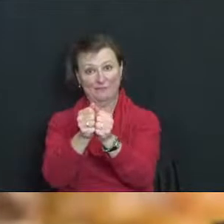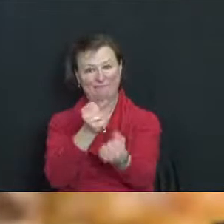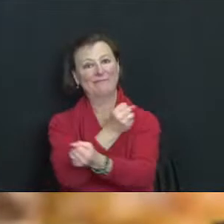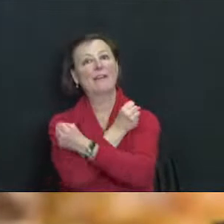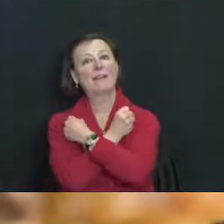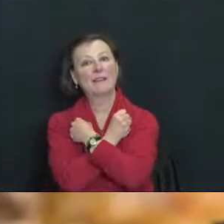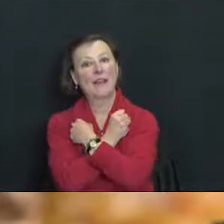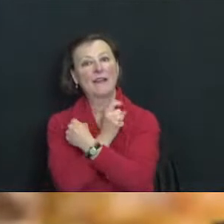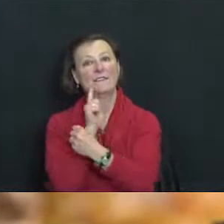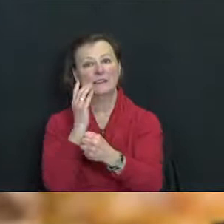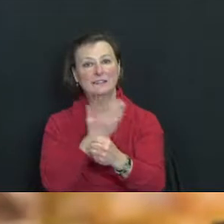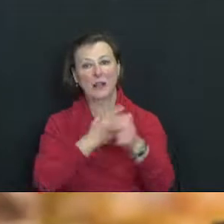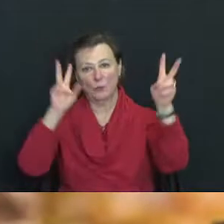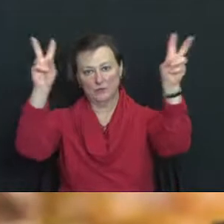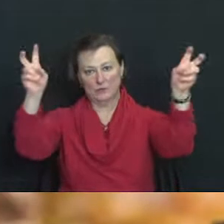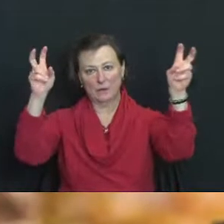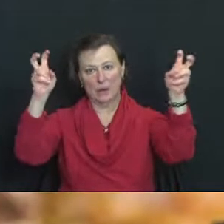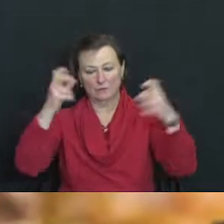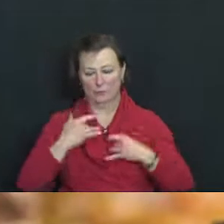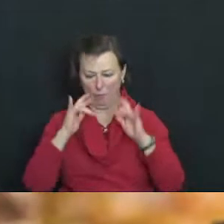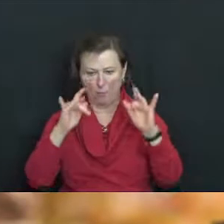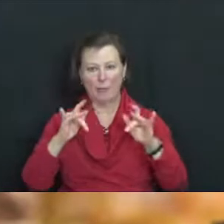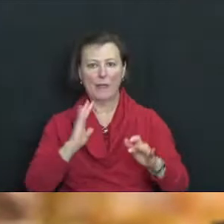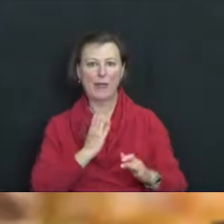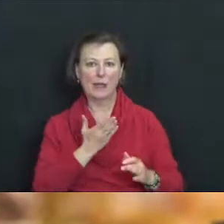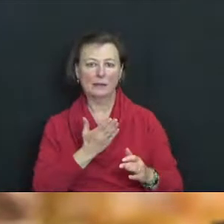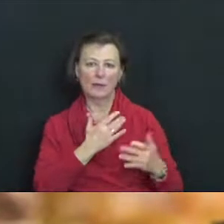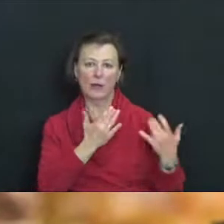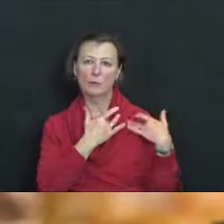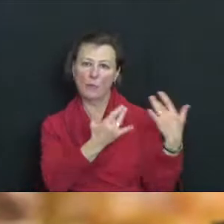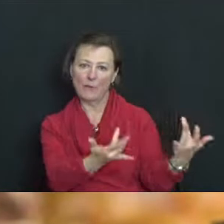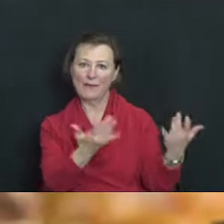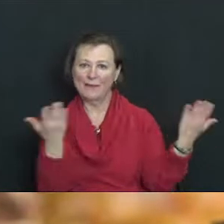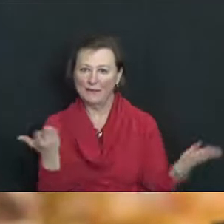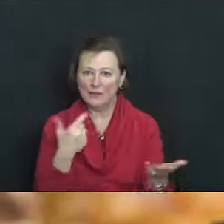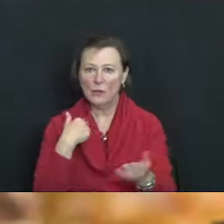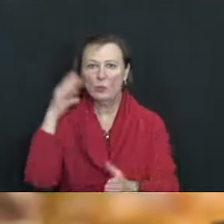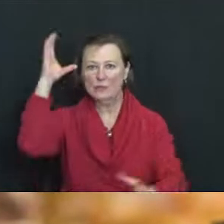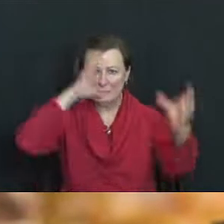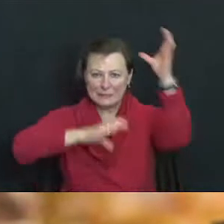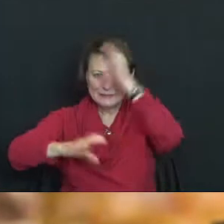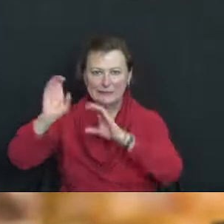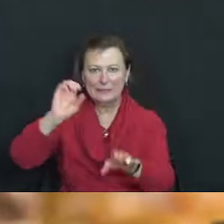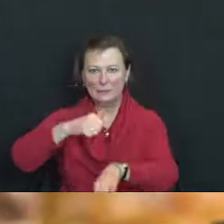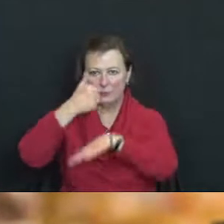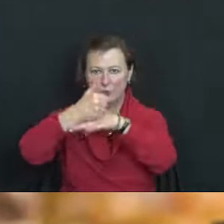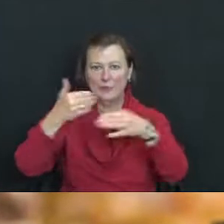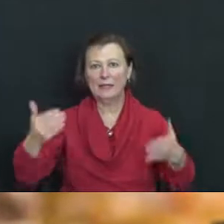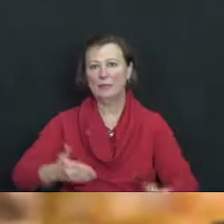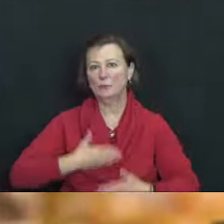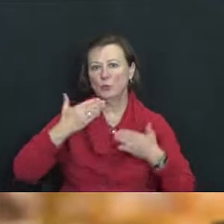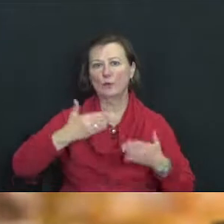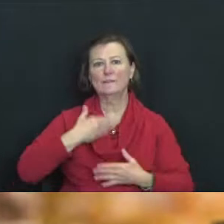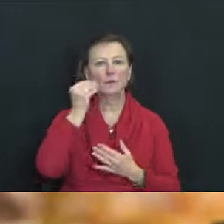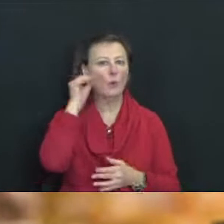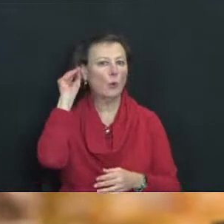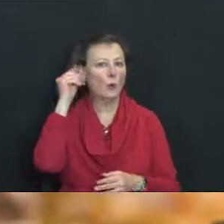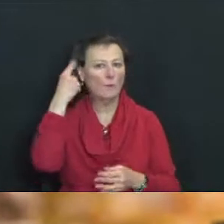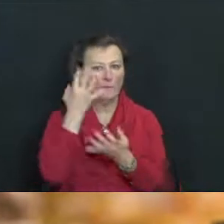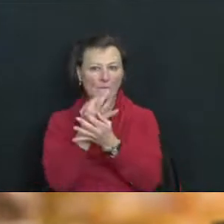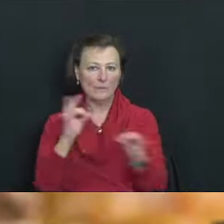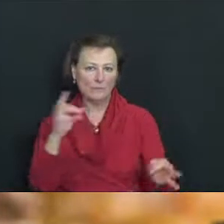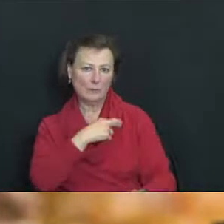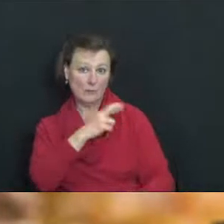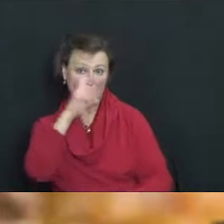Love is our doctrine. Compassion is our way. Here we seek to create a joyful home for